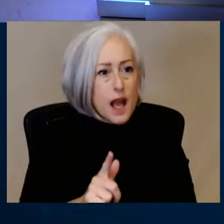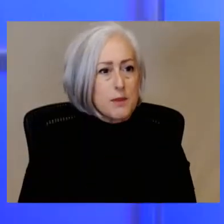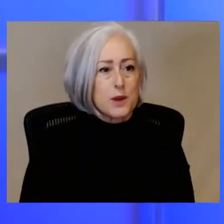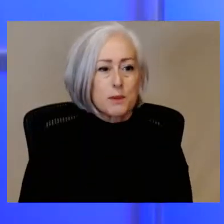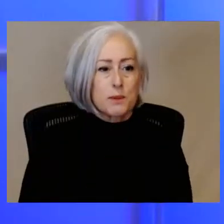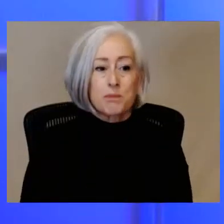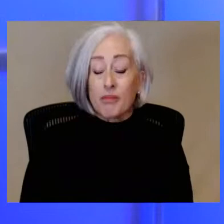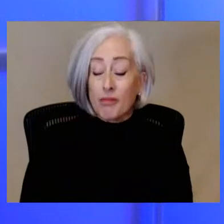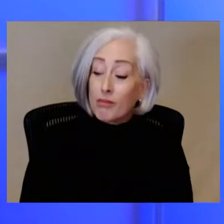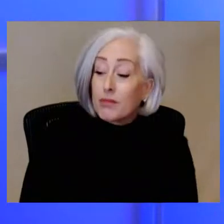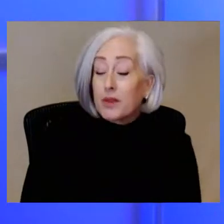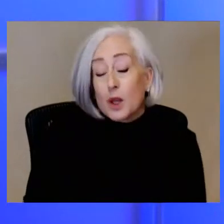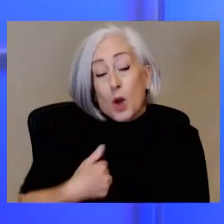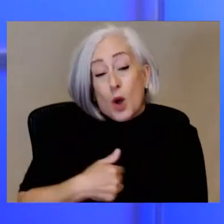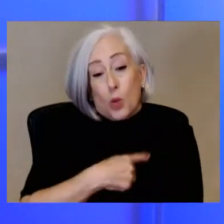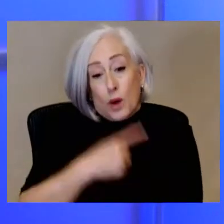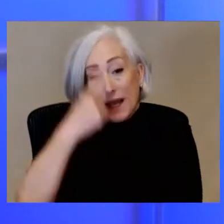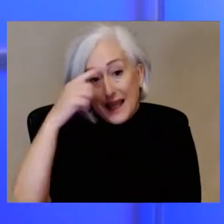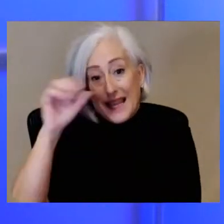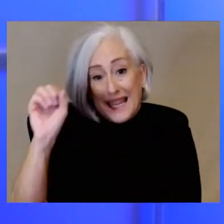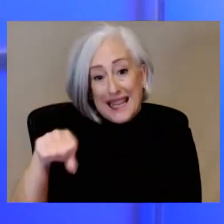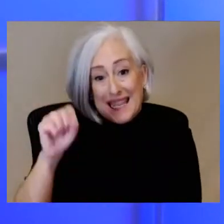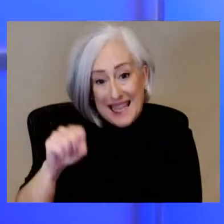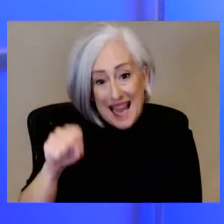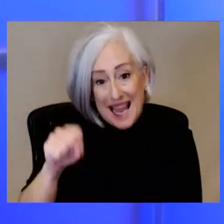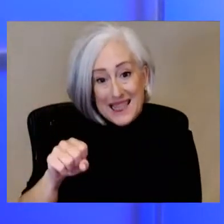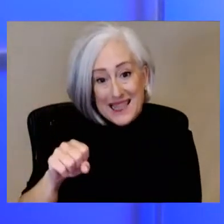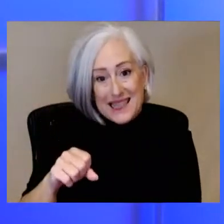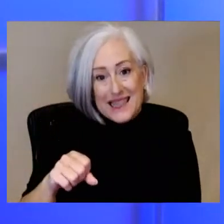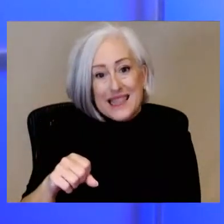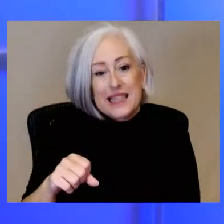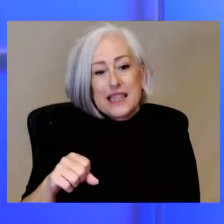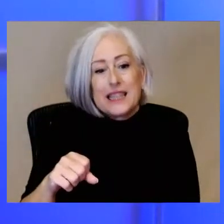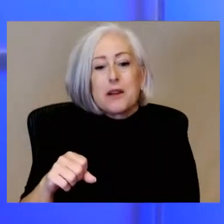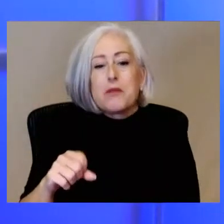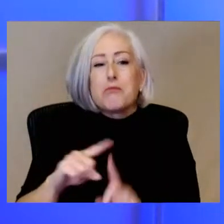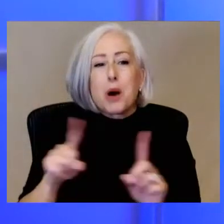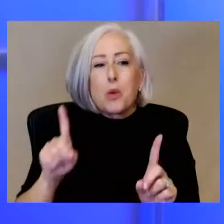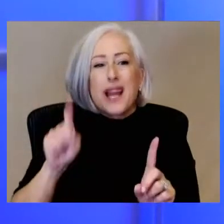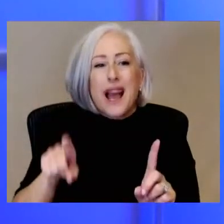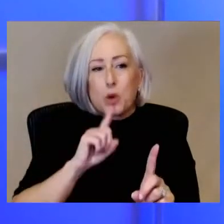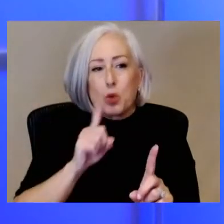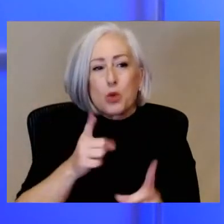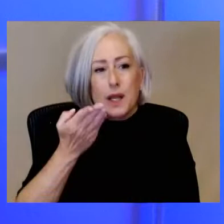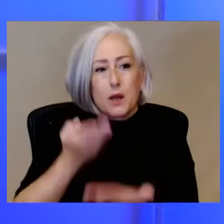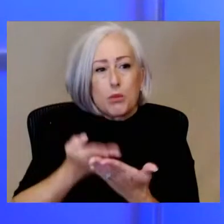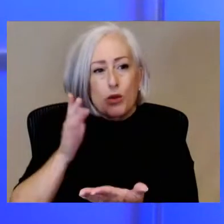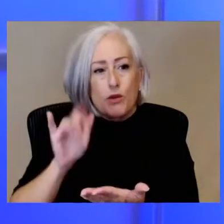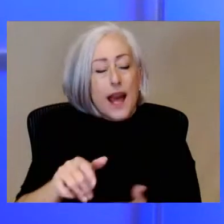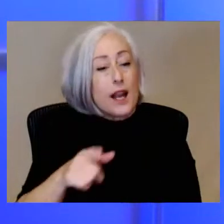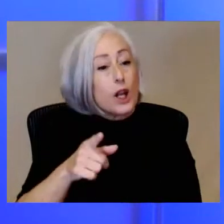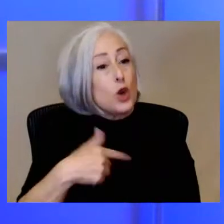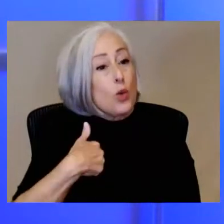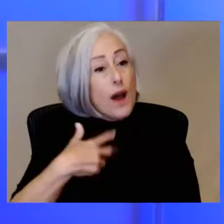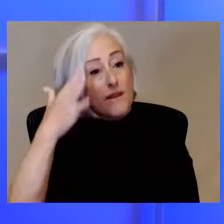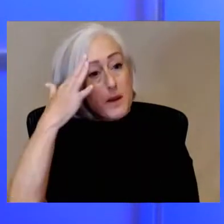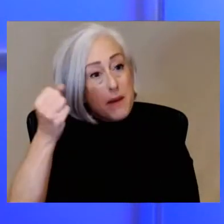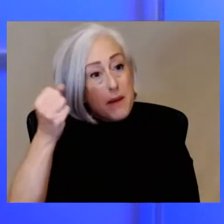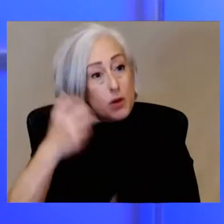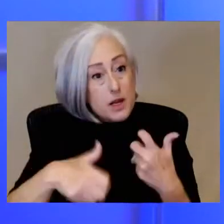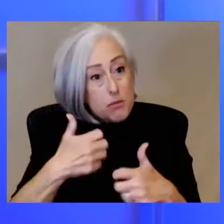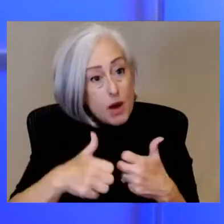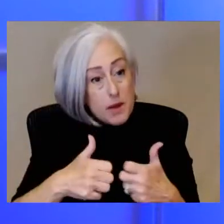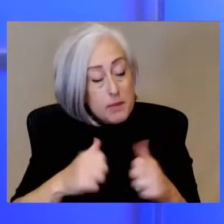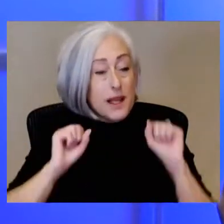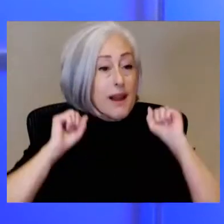think yes. And there's a ways to go to really prove it. But if you have memory issues, we think